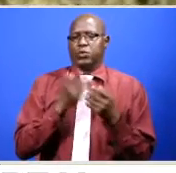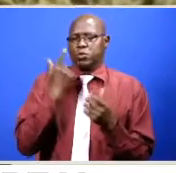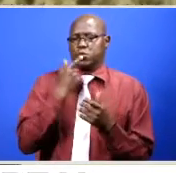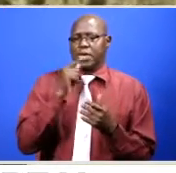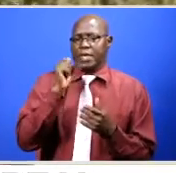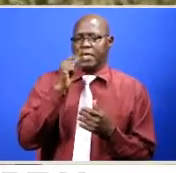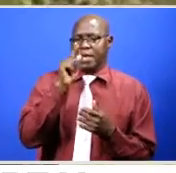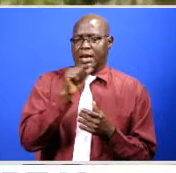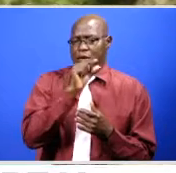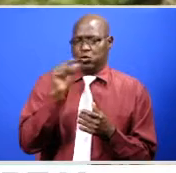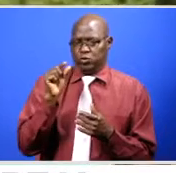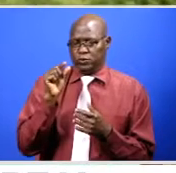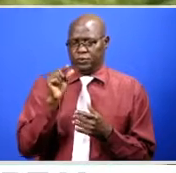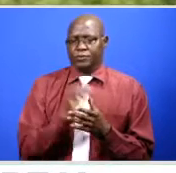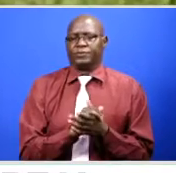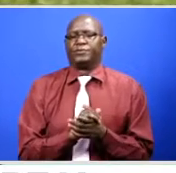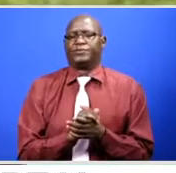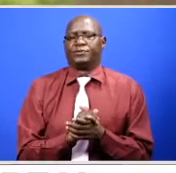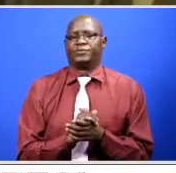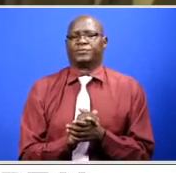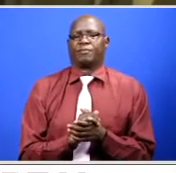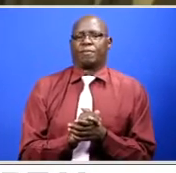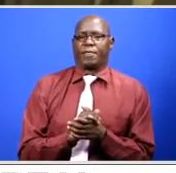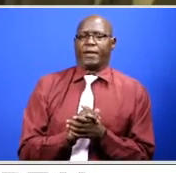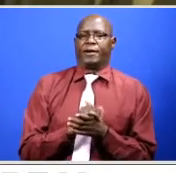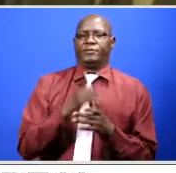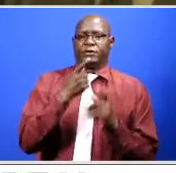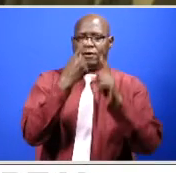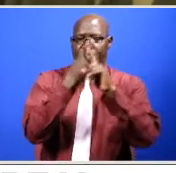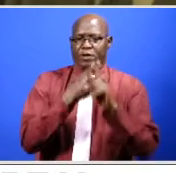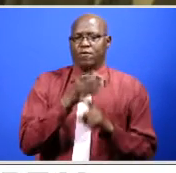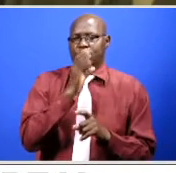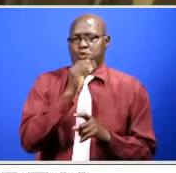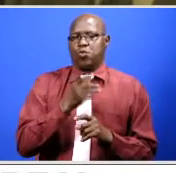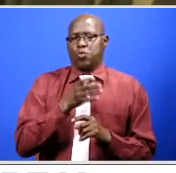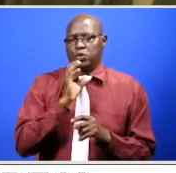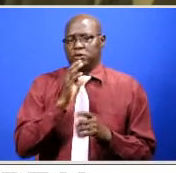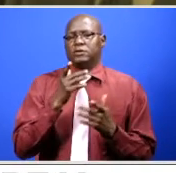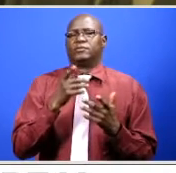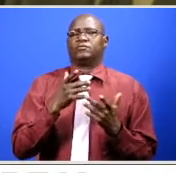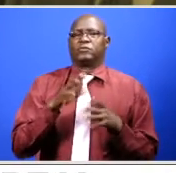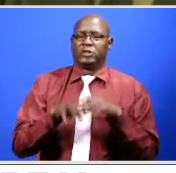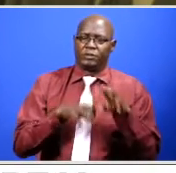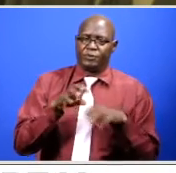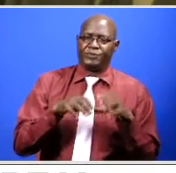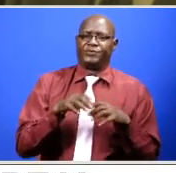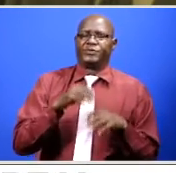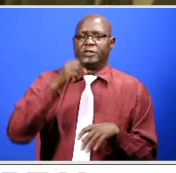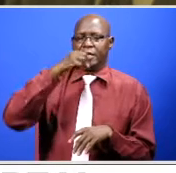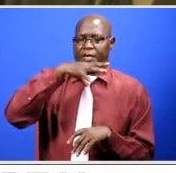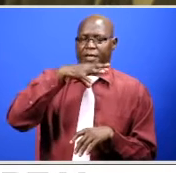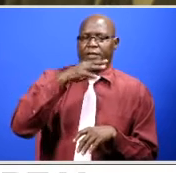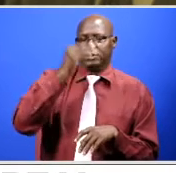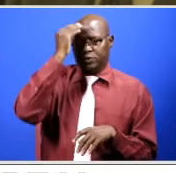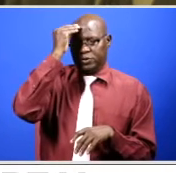The committee's primary interventions will be in the areas of food, water, livestock, health, wildlife, energy, education,